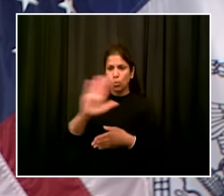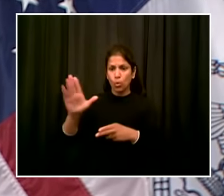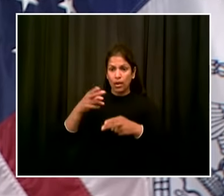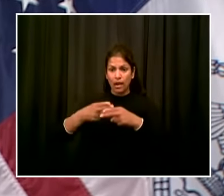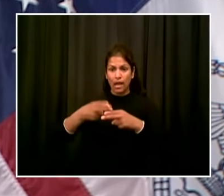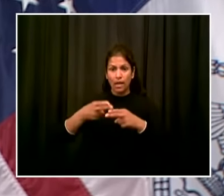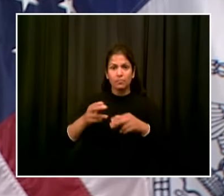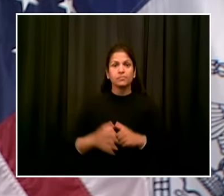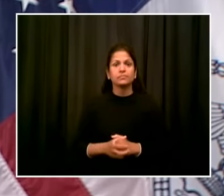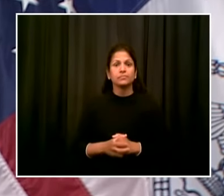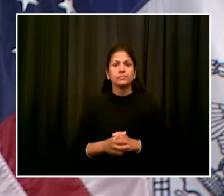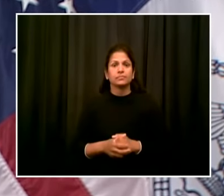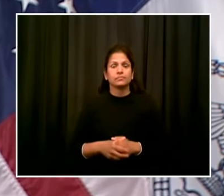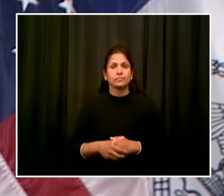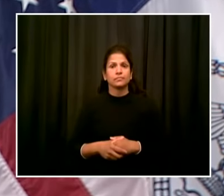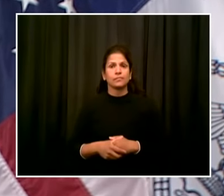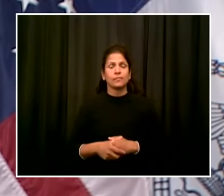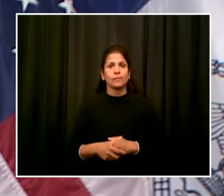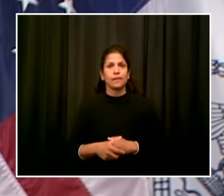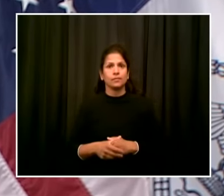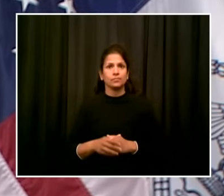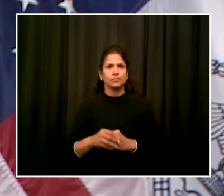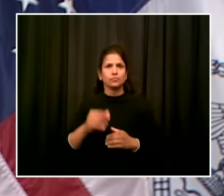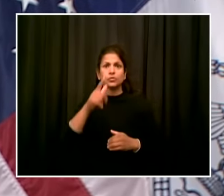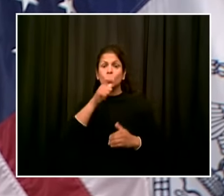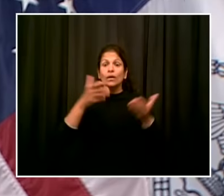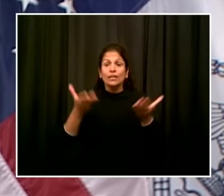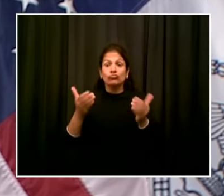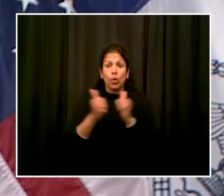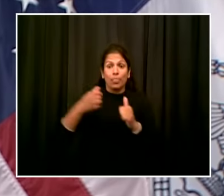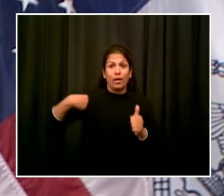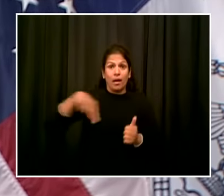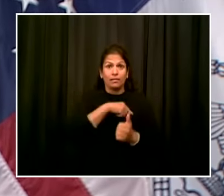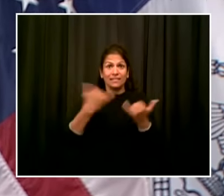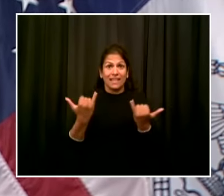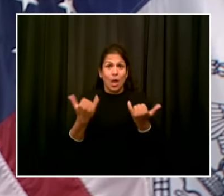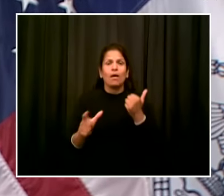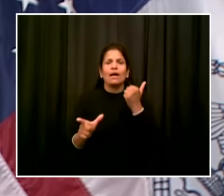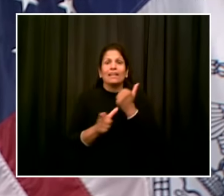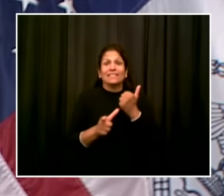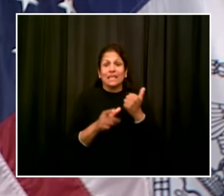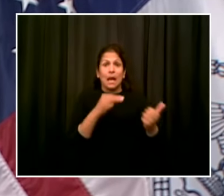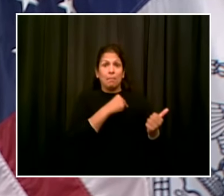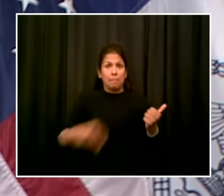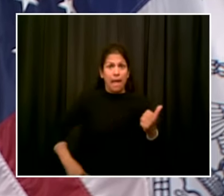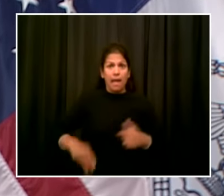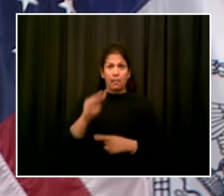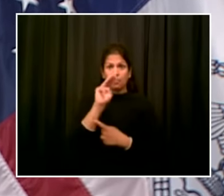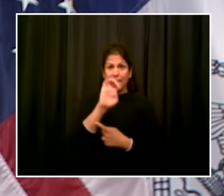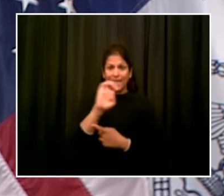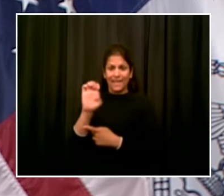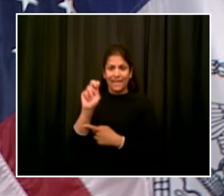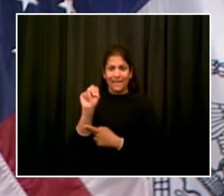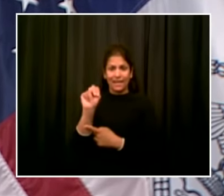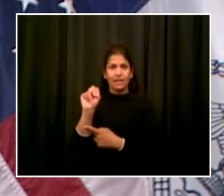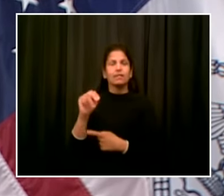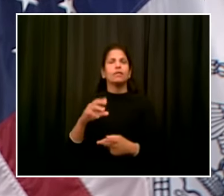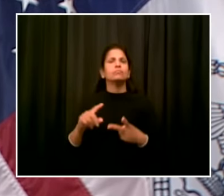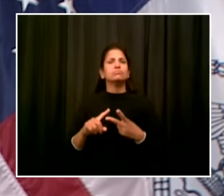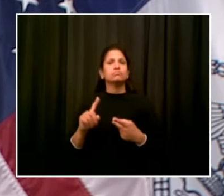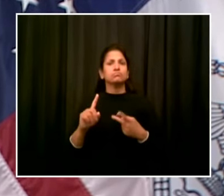just a reminder that we have with us today Deputy Mayor Bean, Commissioner Criswell, Sheriff Fuzito, and Senior Advisor